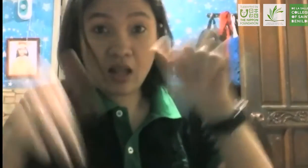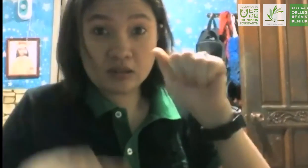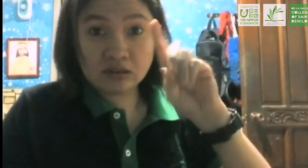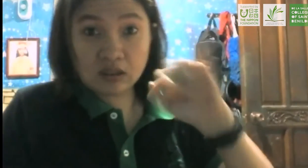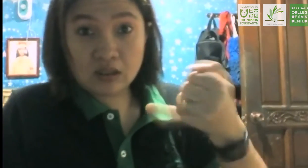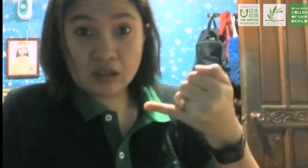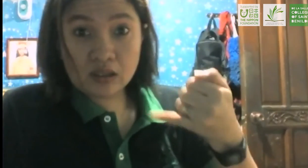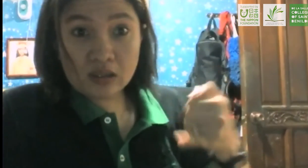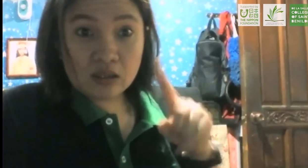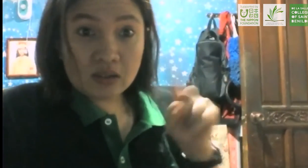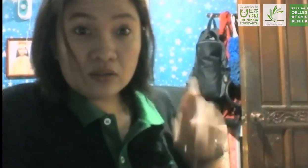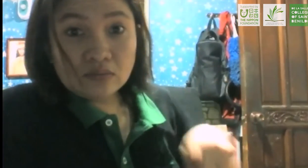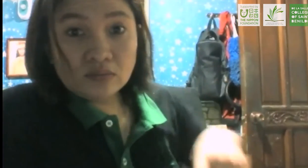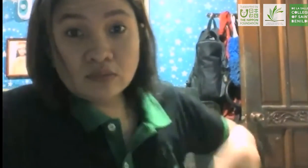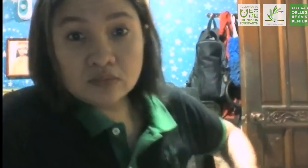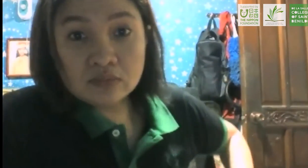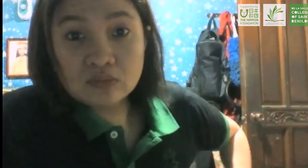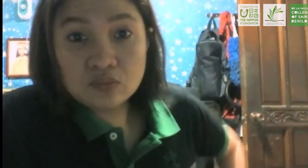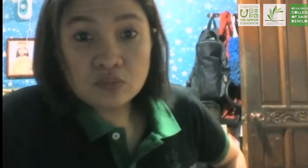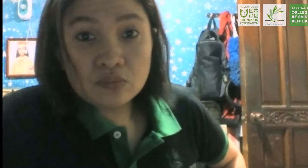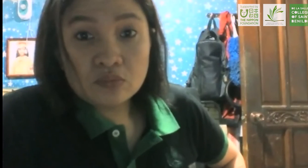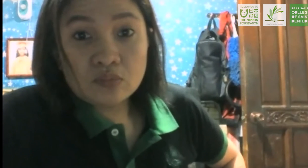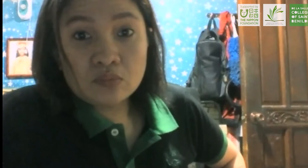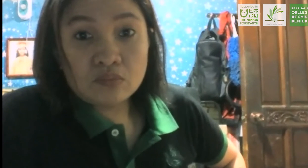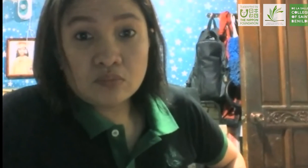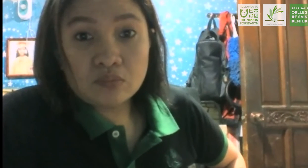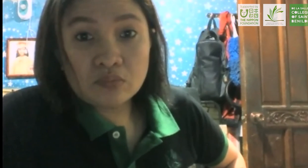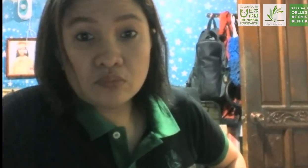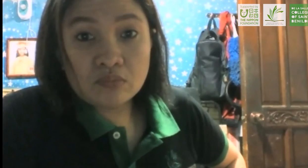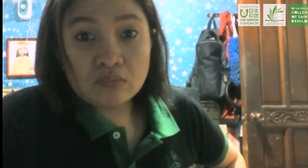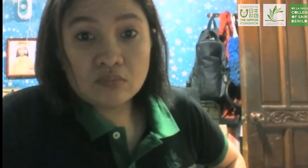So do you think we, in terms of the level of adjective, we have to include that?